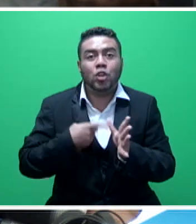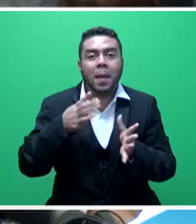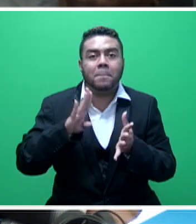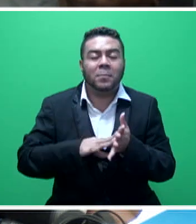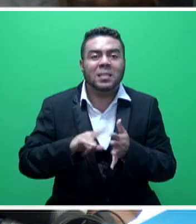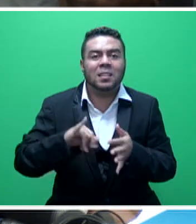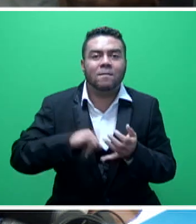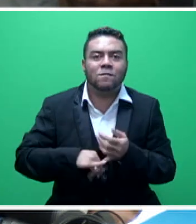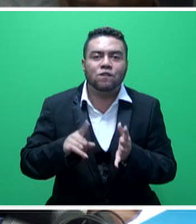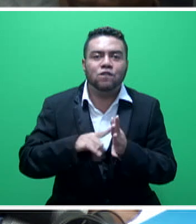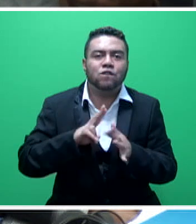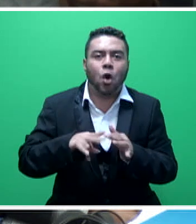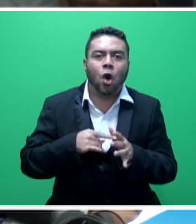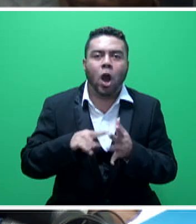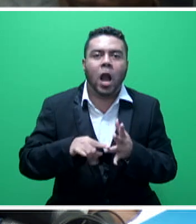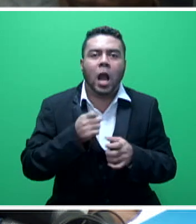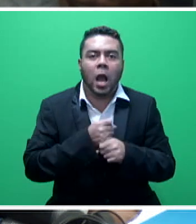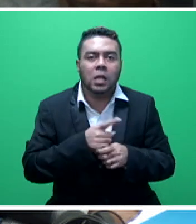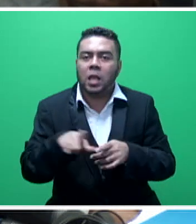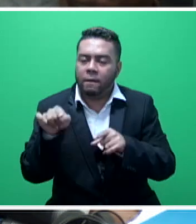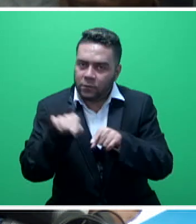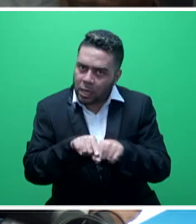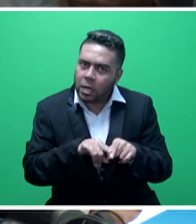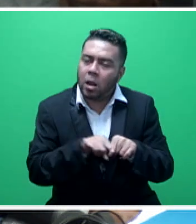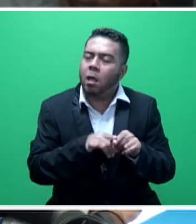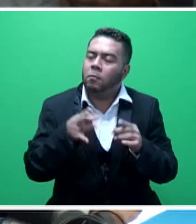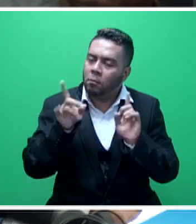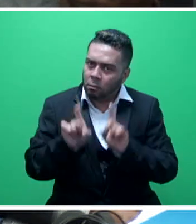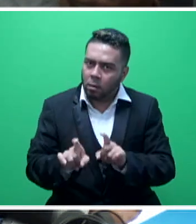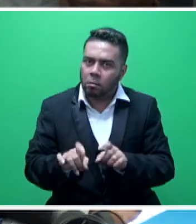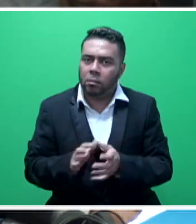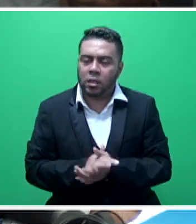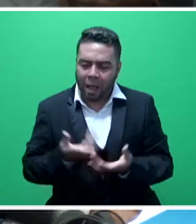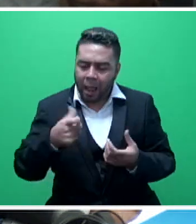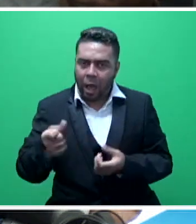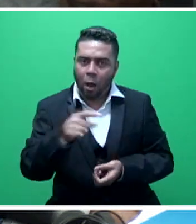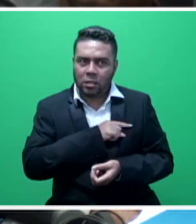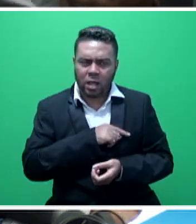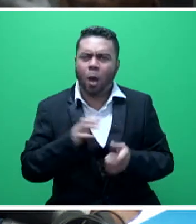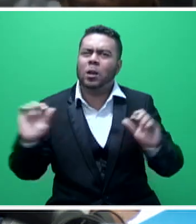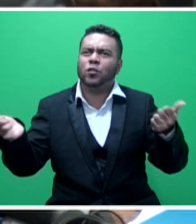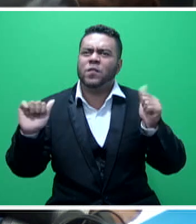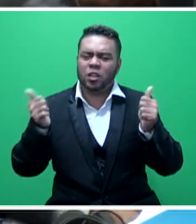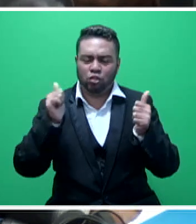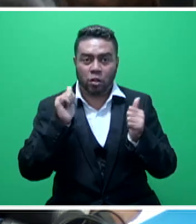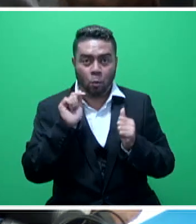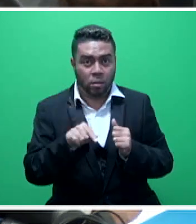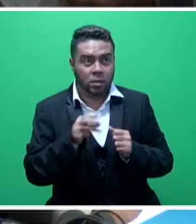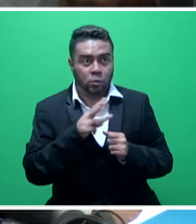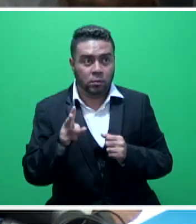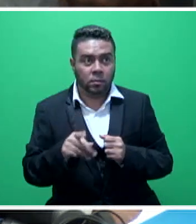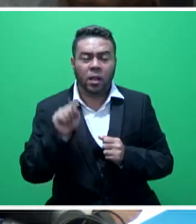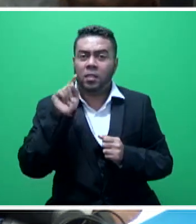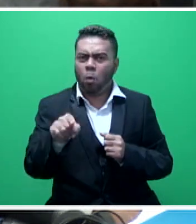merit. They are there on merit. And that's allowed us to be able to do what we're able to do. I would like to finish with this thought, Honorable Speaker. There